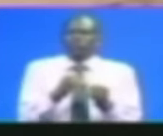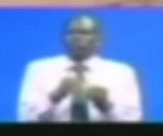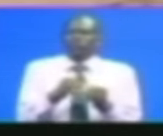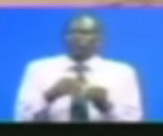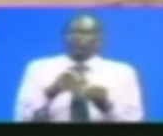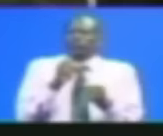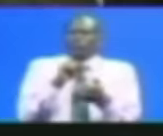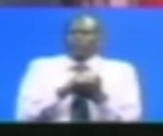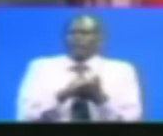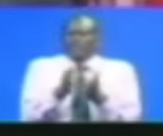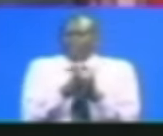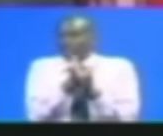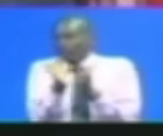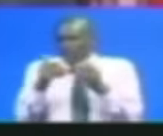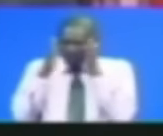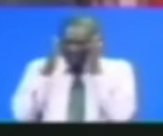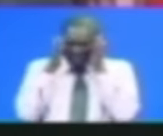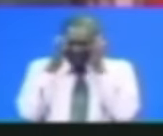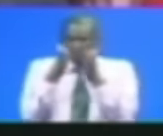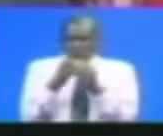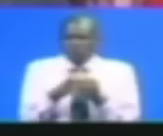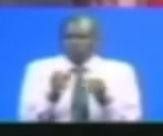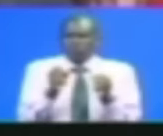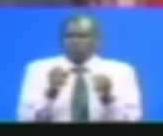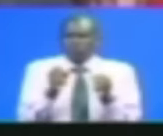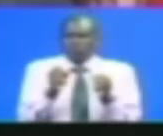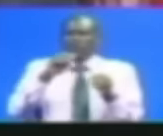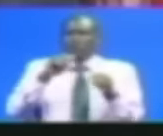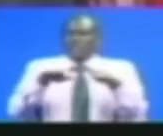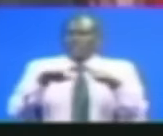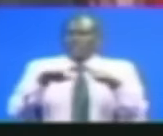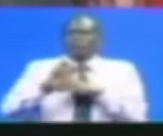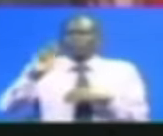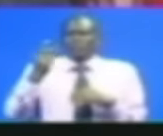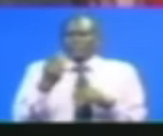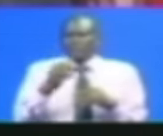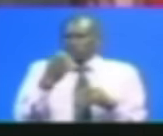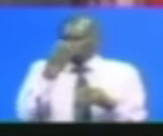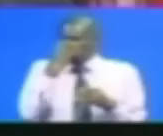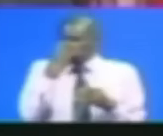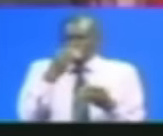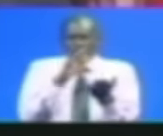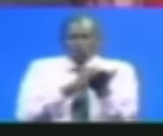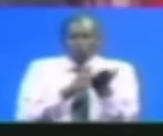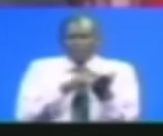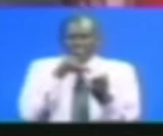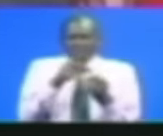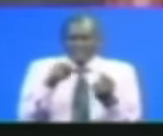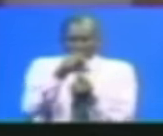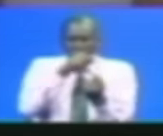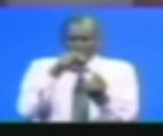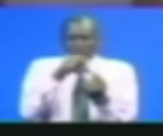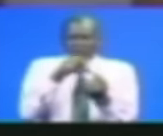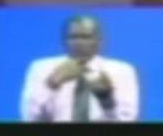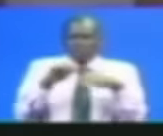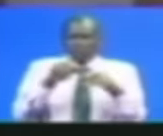ya kuwahudumia wa Kenya. No less than the second in command, the deputy president made these comments, in particular reference